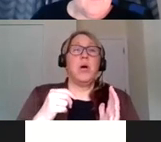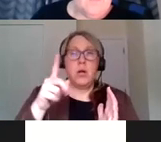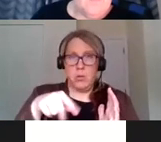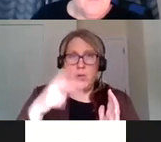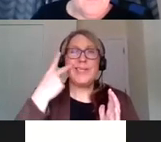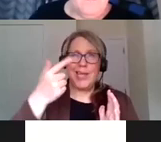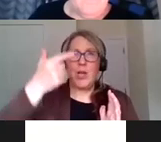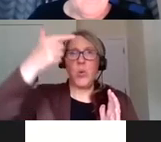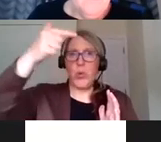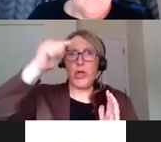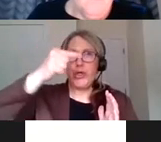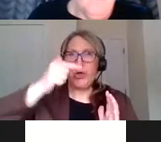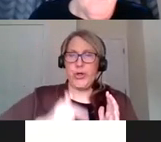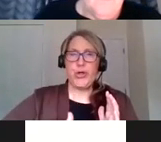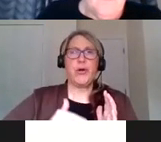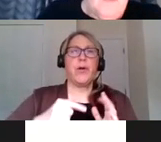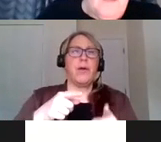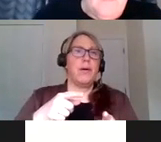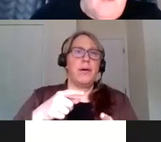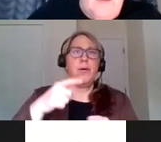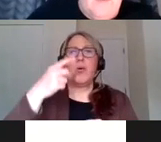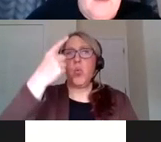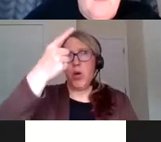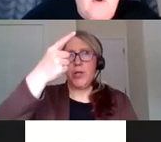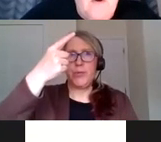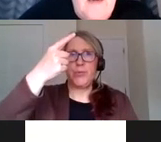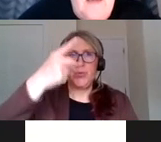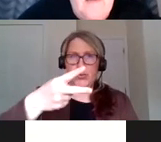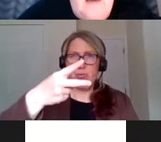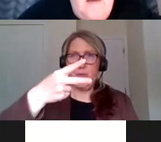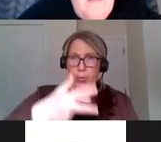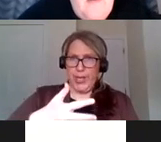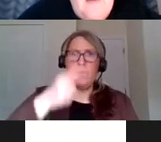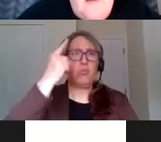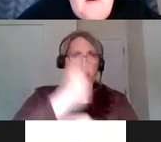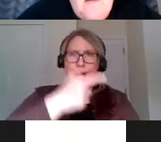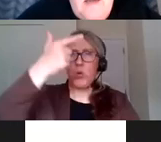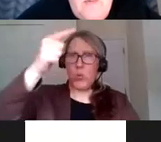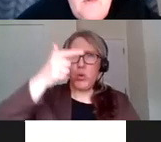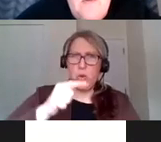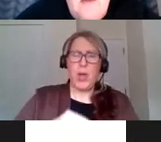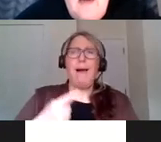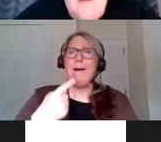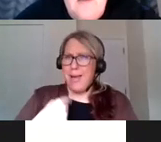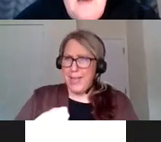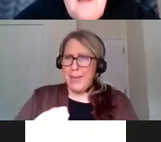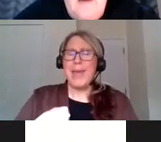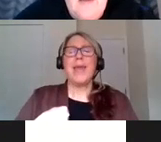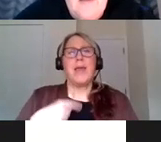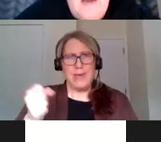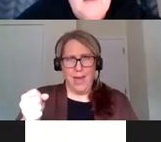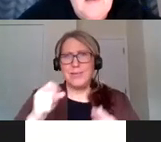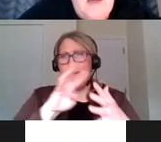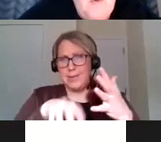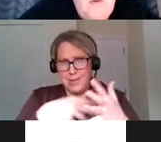the order. So 1, 2, it is going in the correct order. It is telling me things that are tables, that it actually